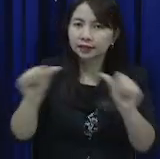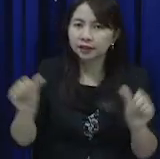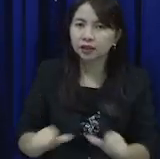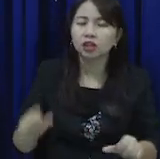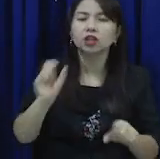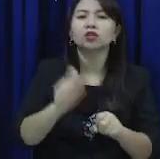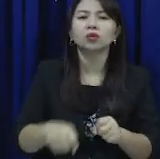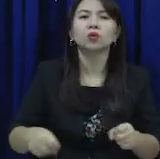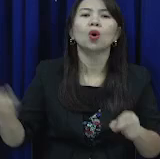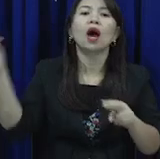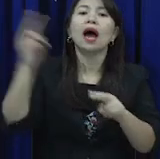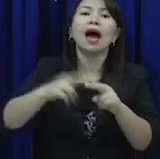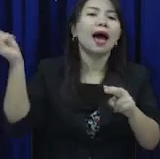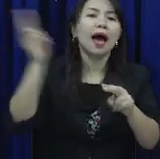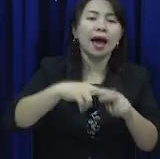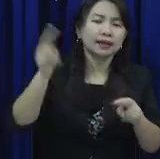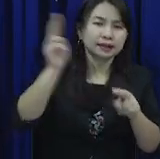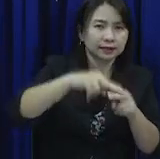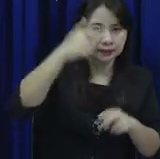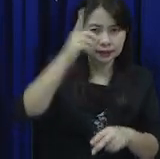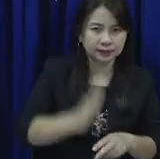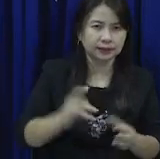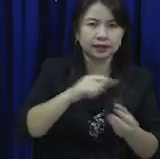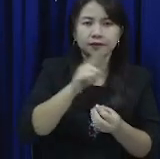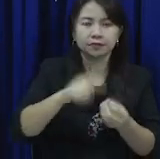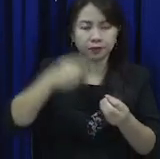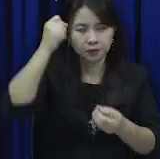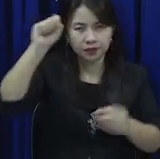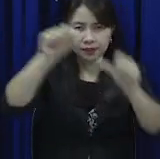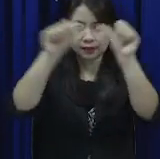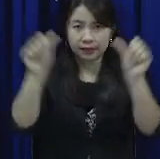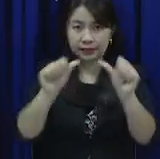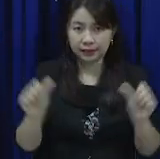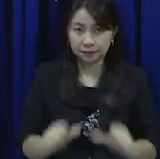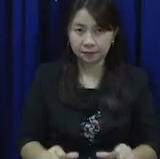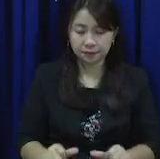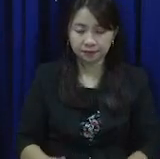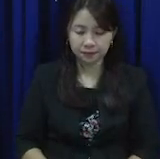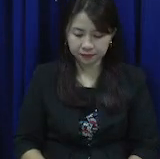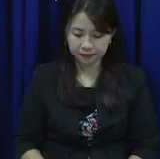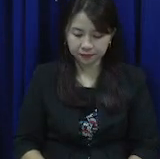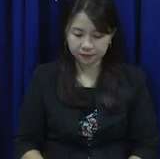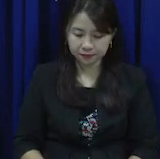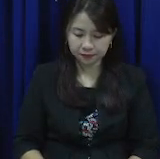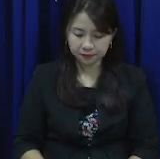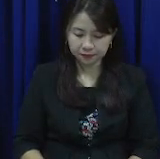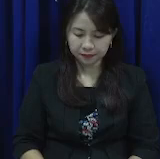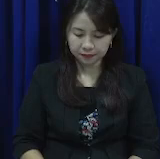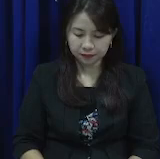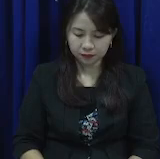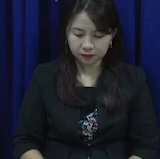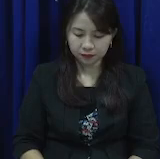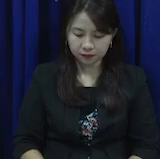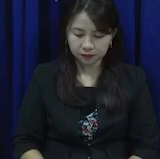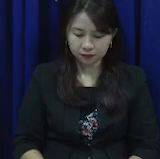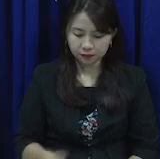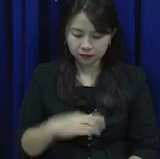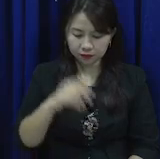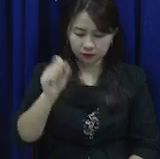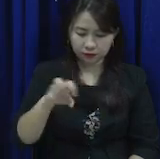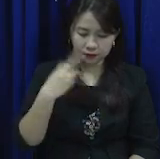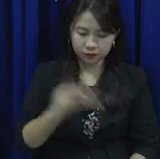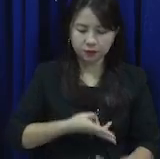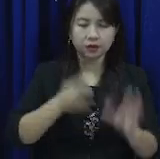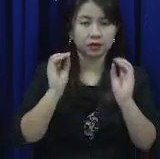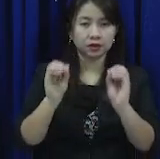God to reproduce his image maliwanag yun sinabi ni Pastor yun you see at tinuturo din natin yun